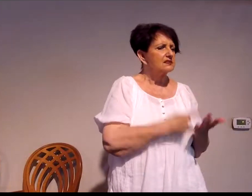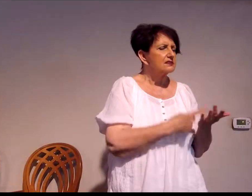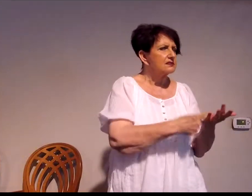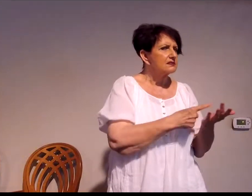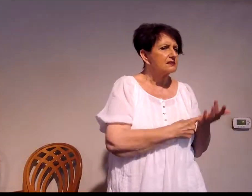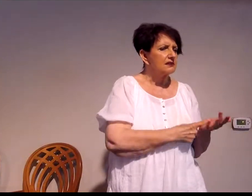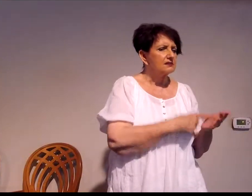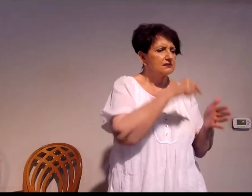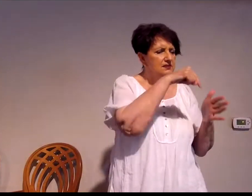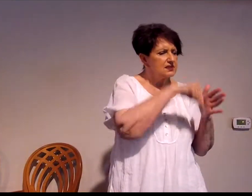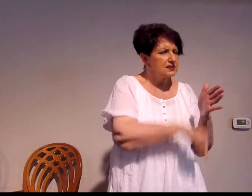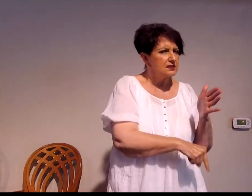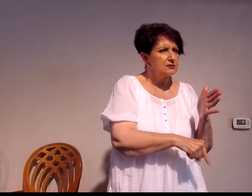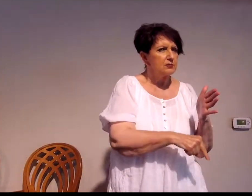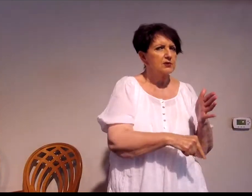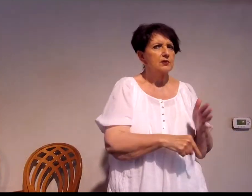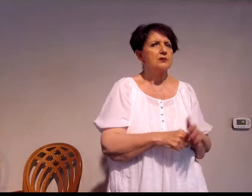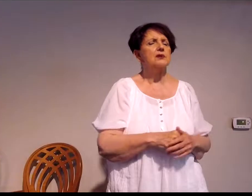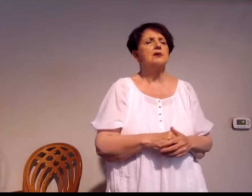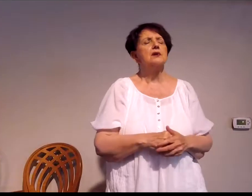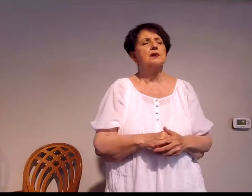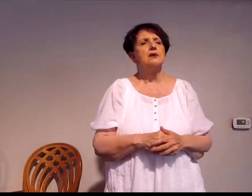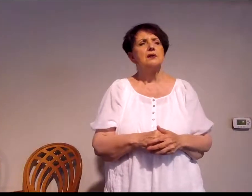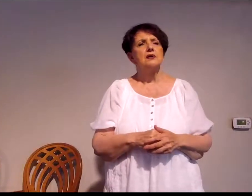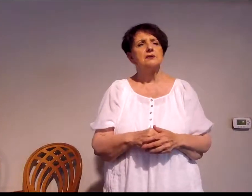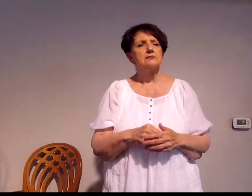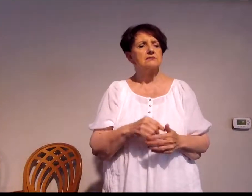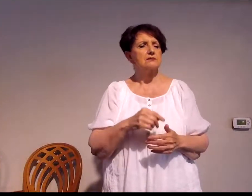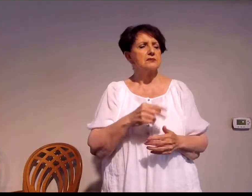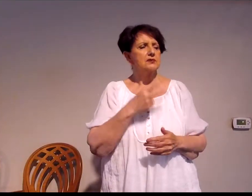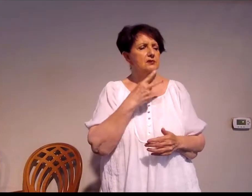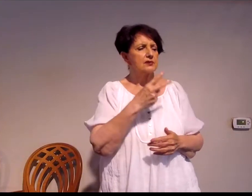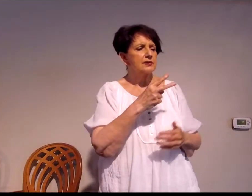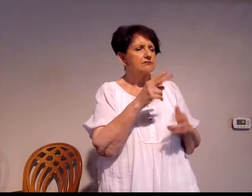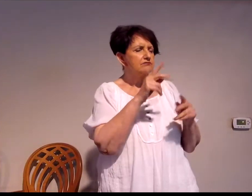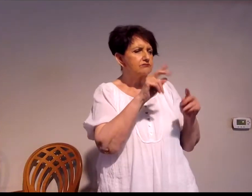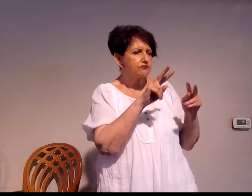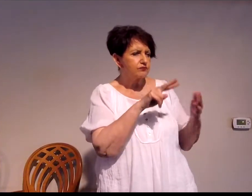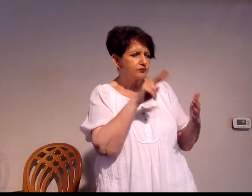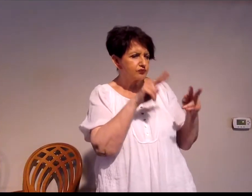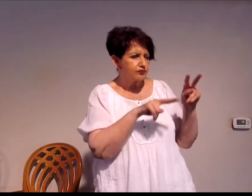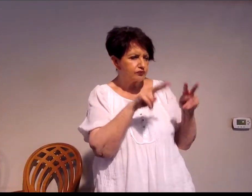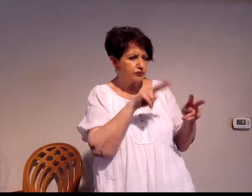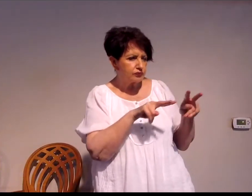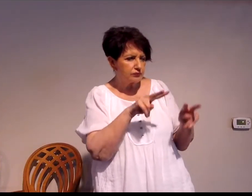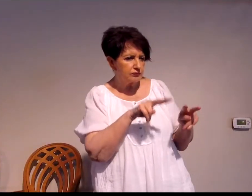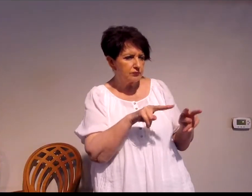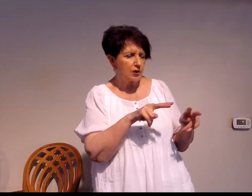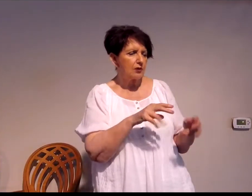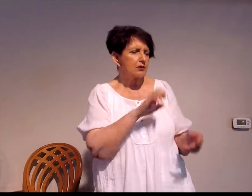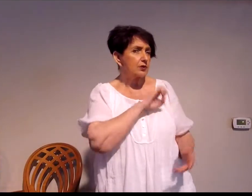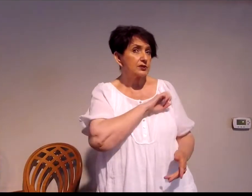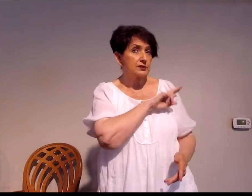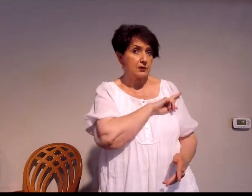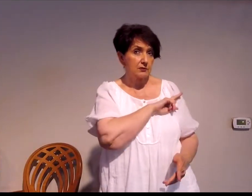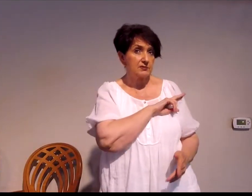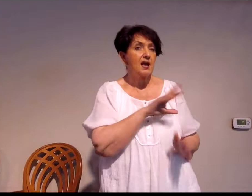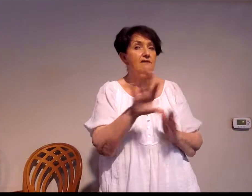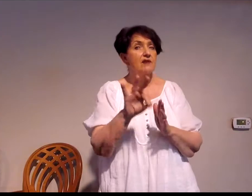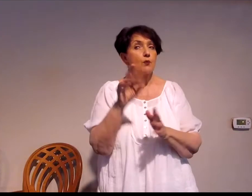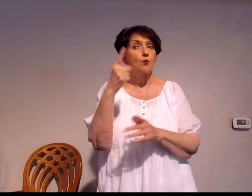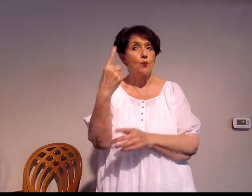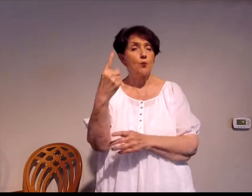Brene Brown and looking towards Ernest Holmes, I found one. Not that it's the only one, but I found